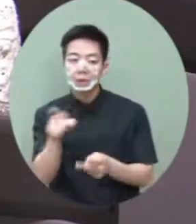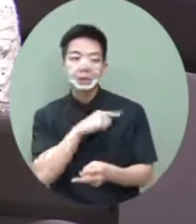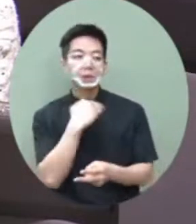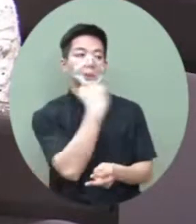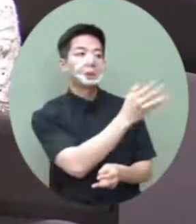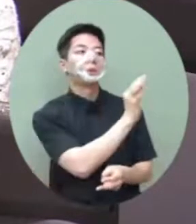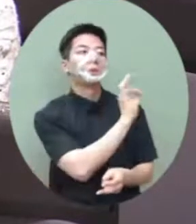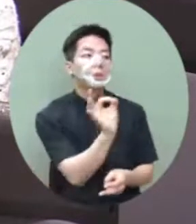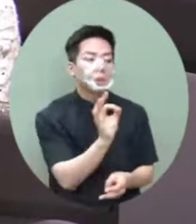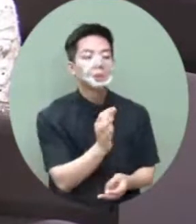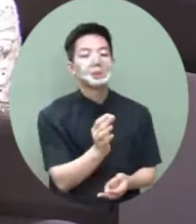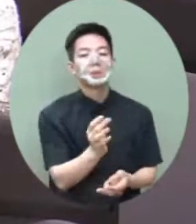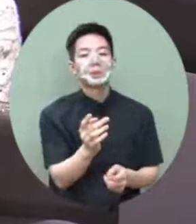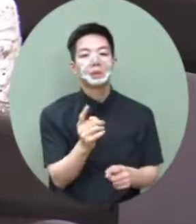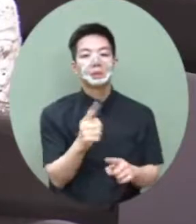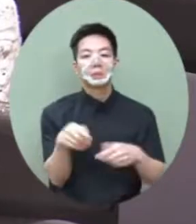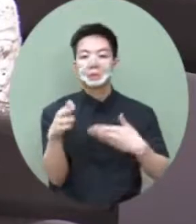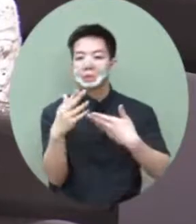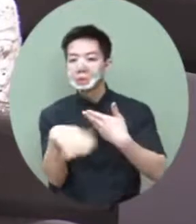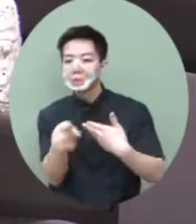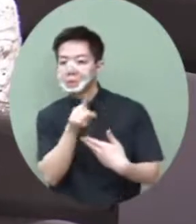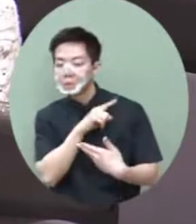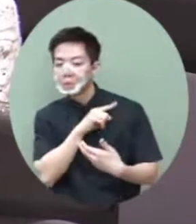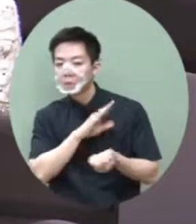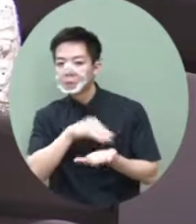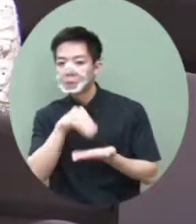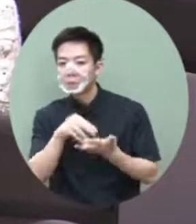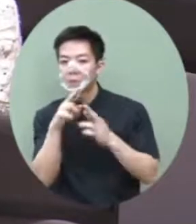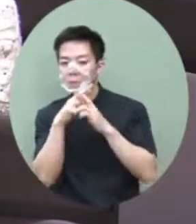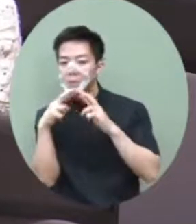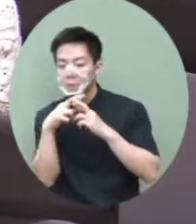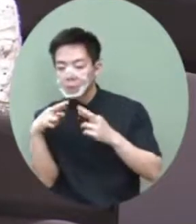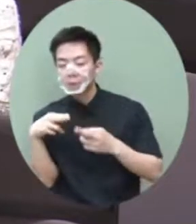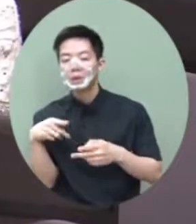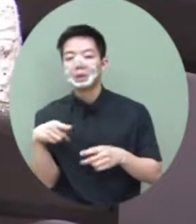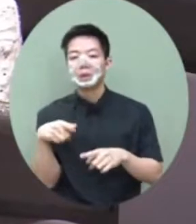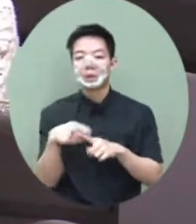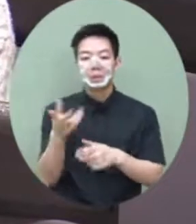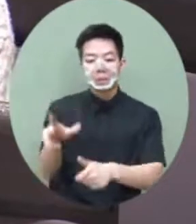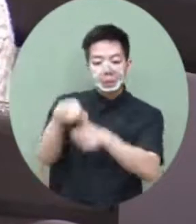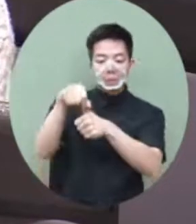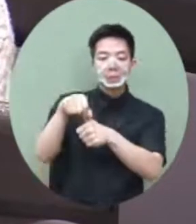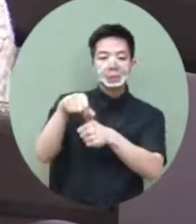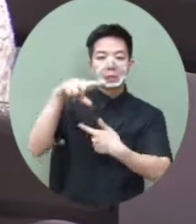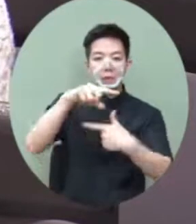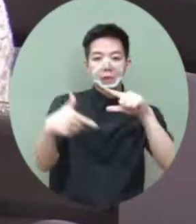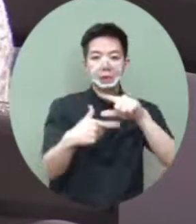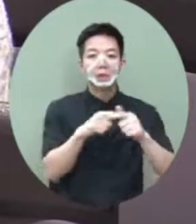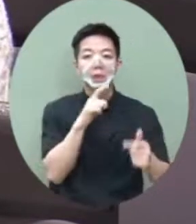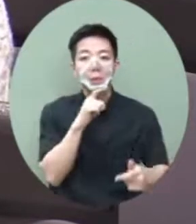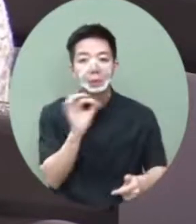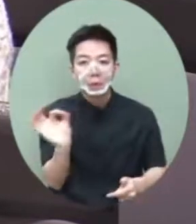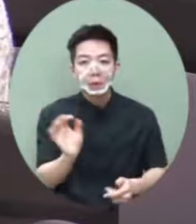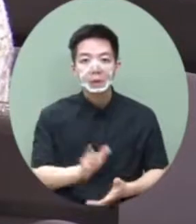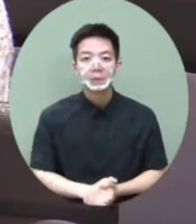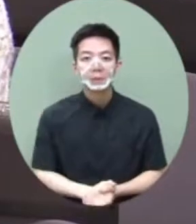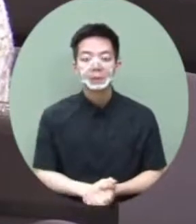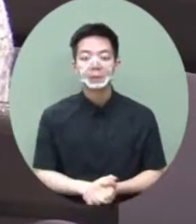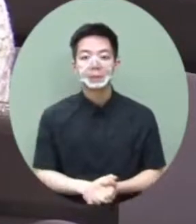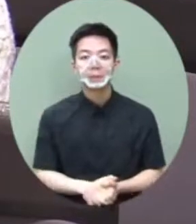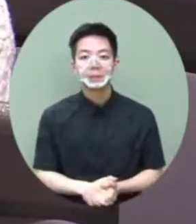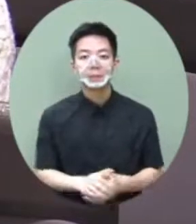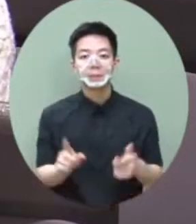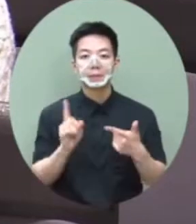their case by PCR or RAT online platform, how are you going to identify these silent spreaders